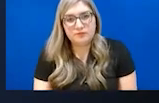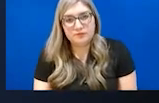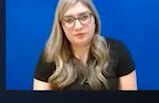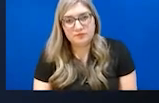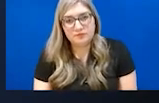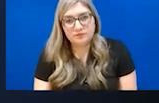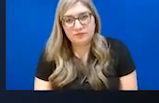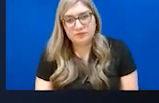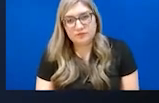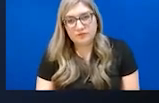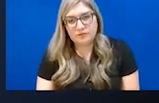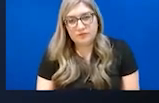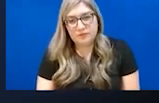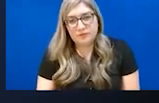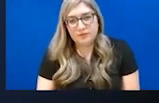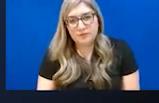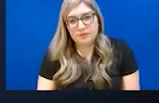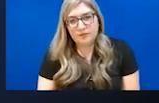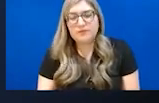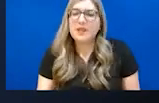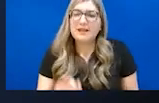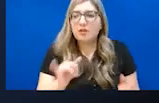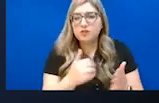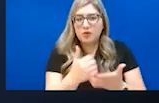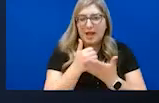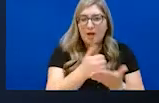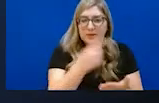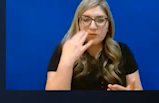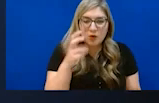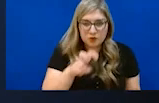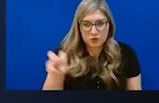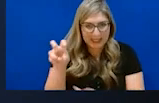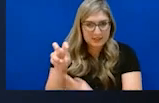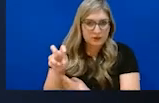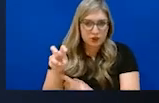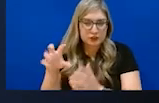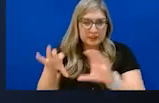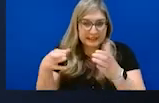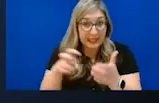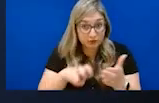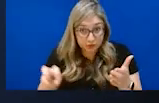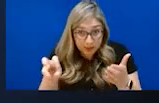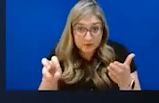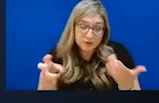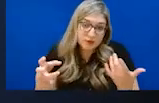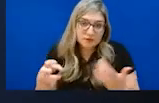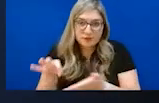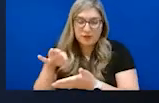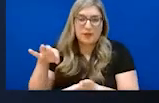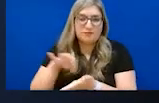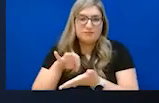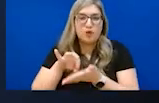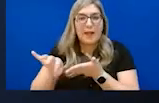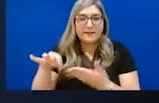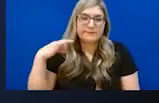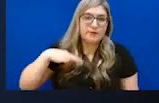I like that it has that information about transferability, and I'm sure students do too. I don't know if you did, but I ended